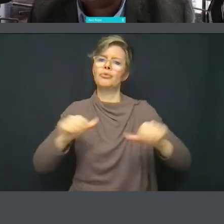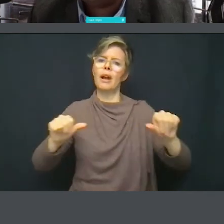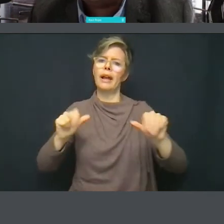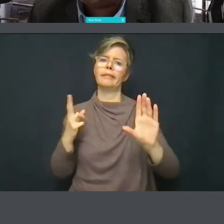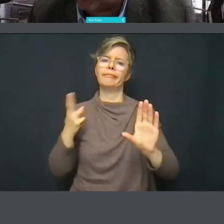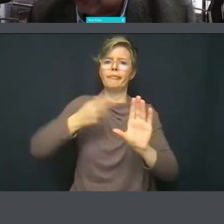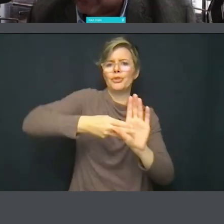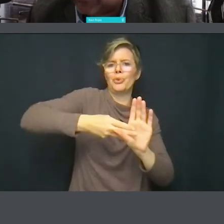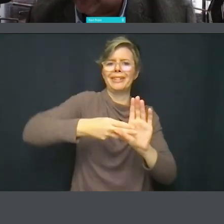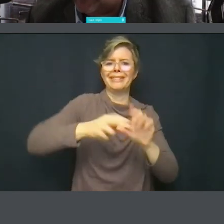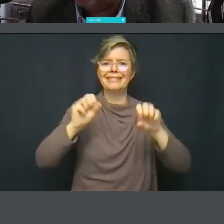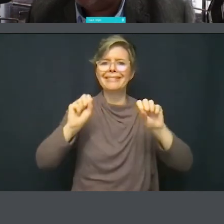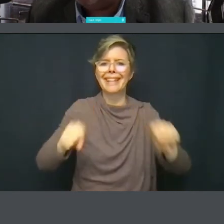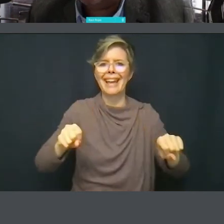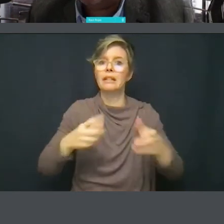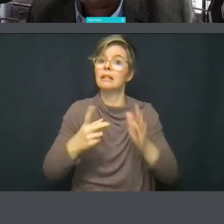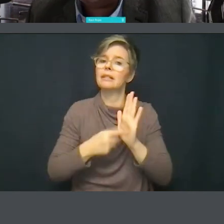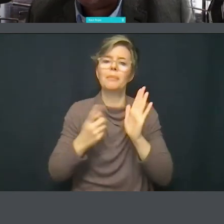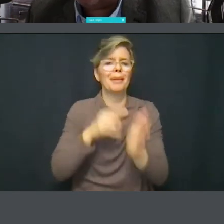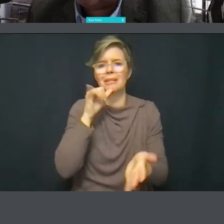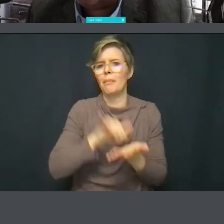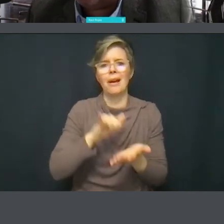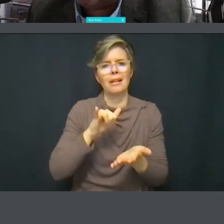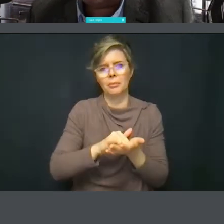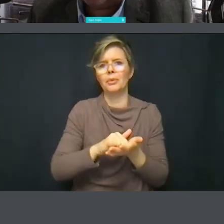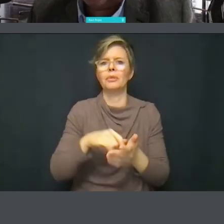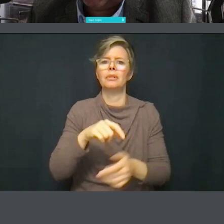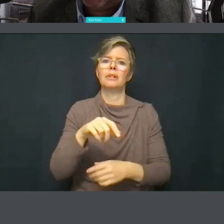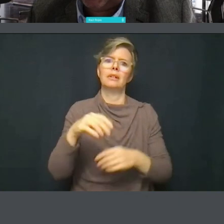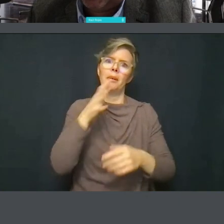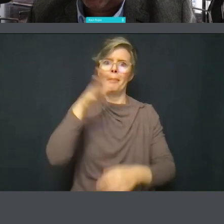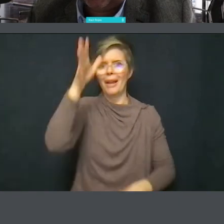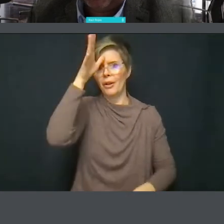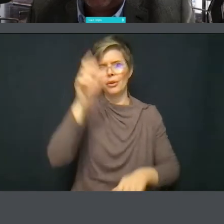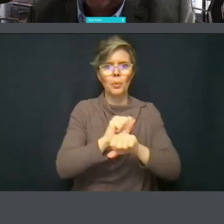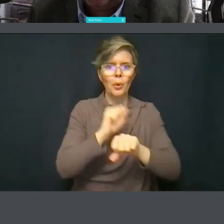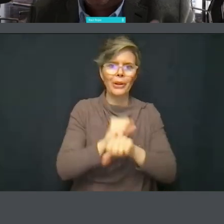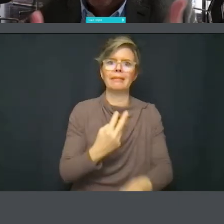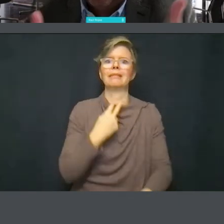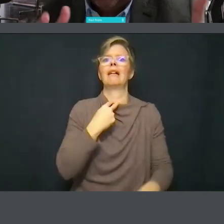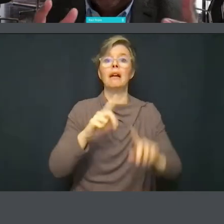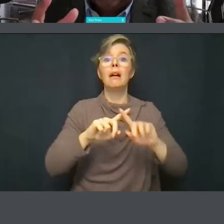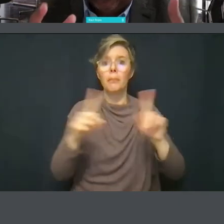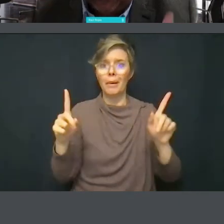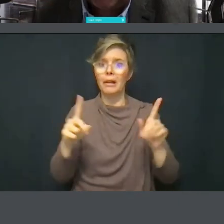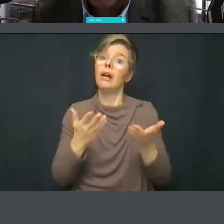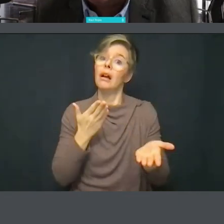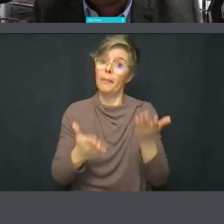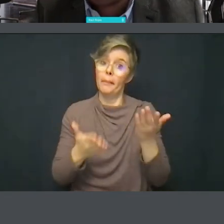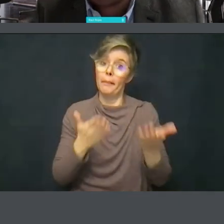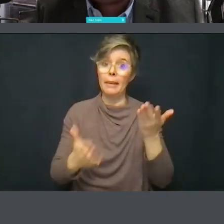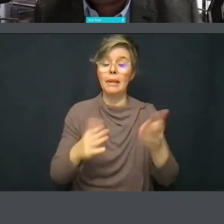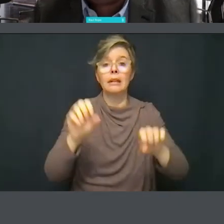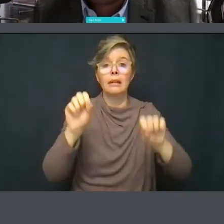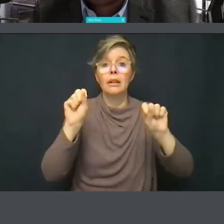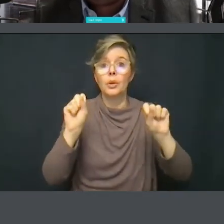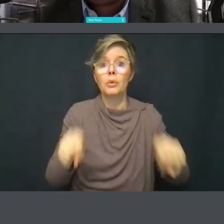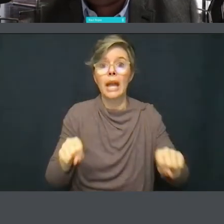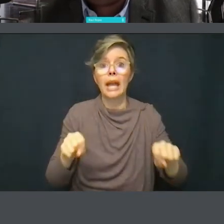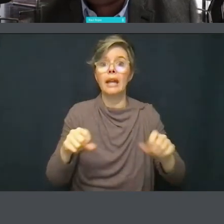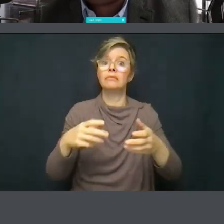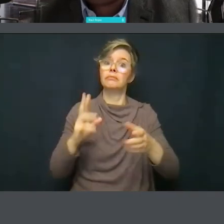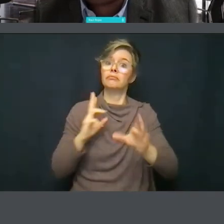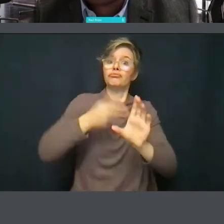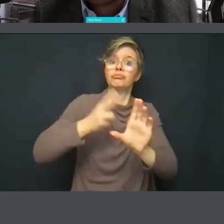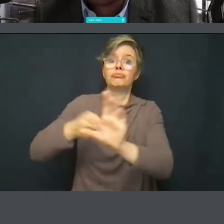this because some parents have to work all the time. So, but what you're trying to do is you're trying to say like, hey, you need to demonstrate to your child